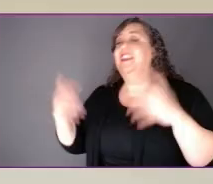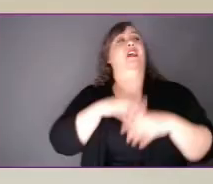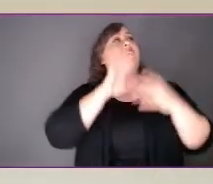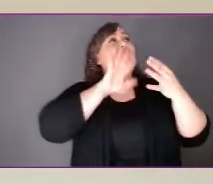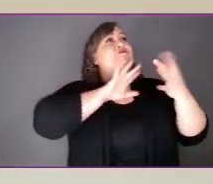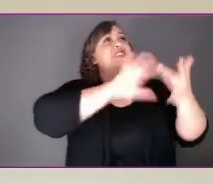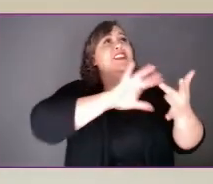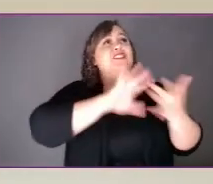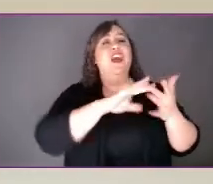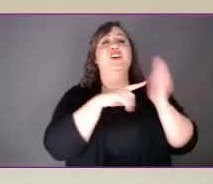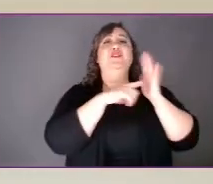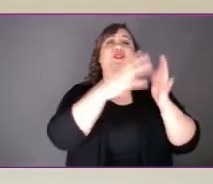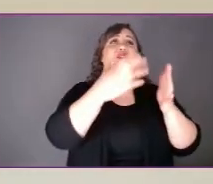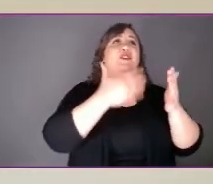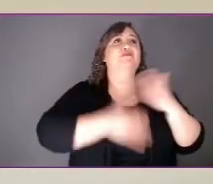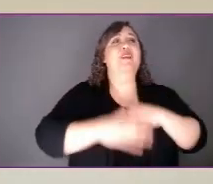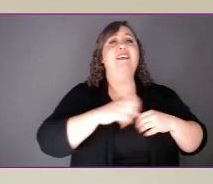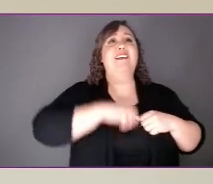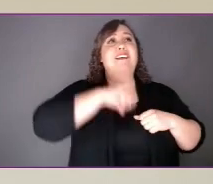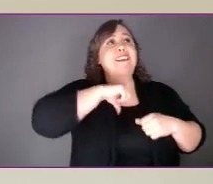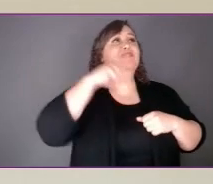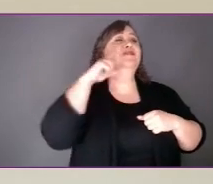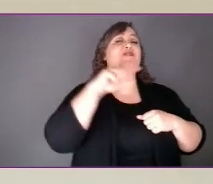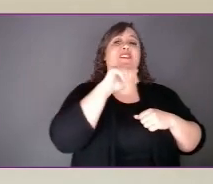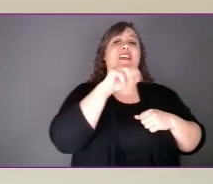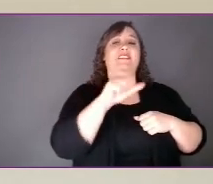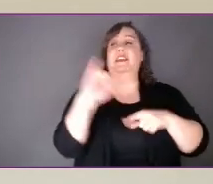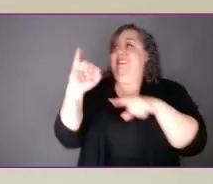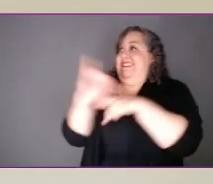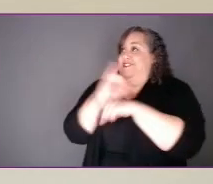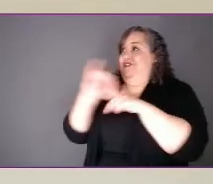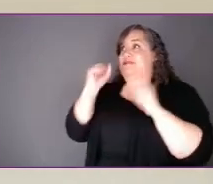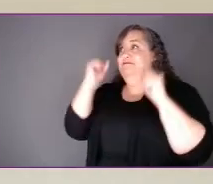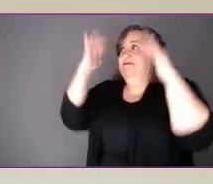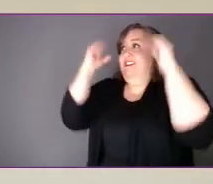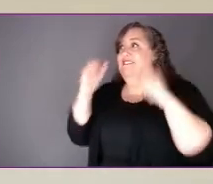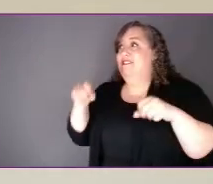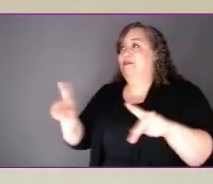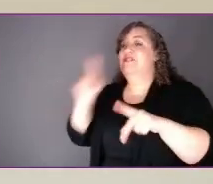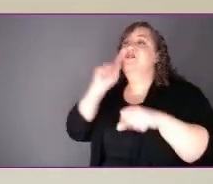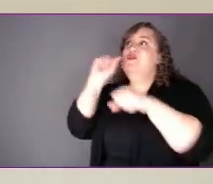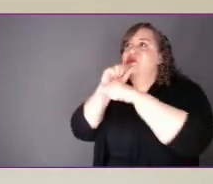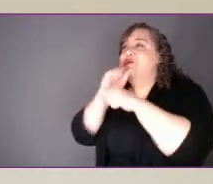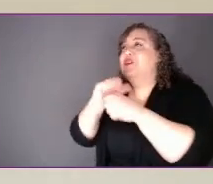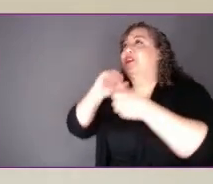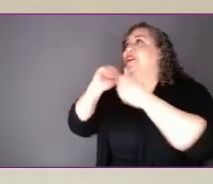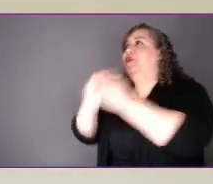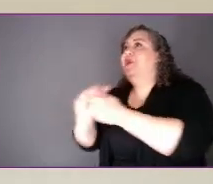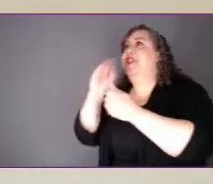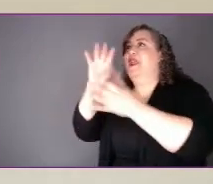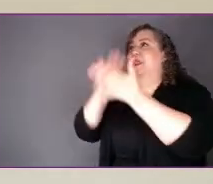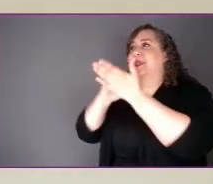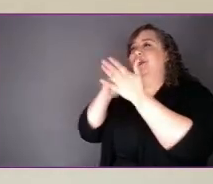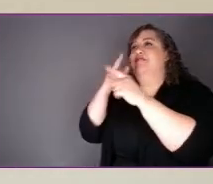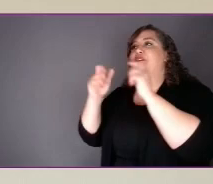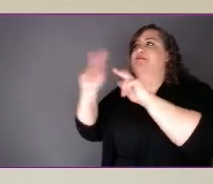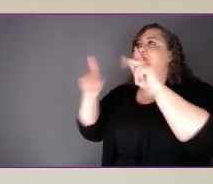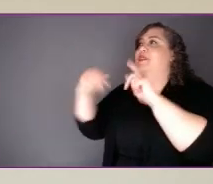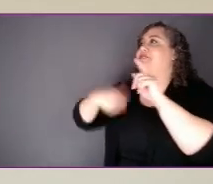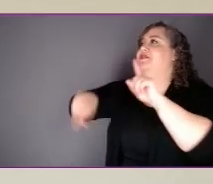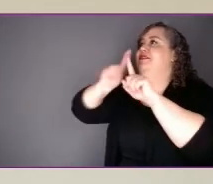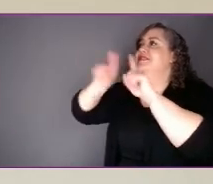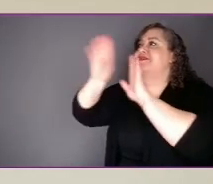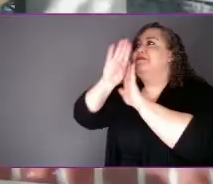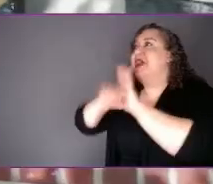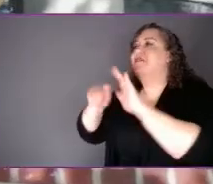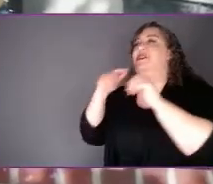NASA. Interning is an incredible opportunity to work with and learn from people of all different backgrounds and strengths, all striving towards